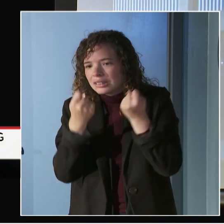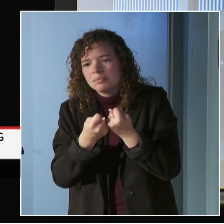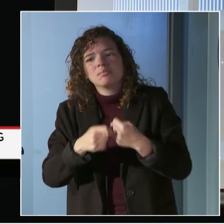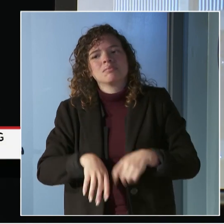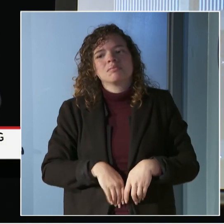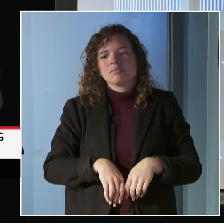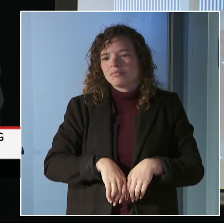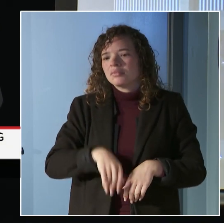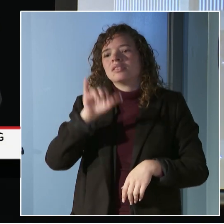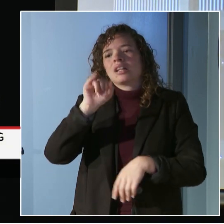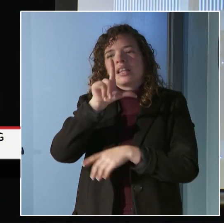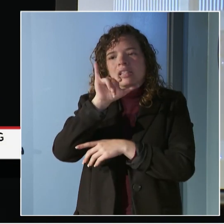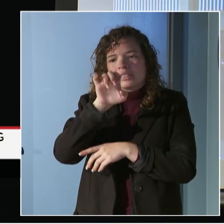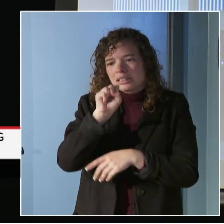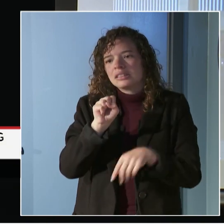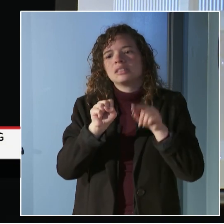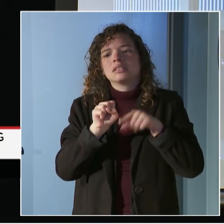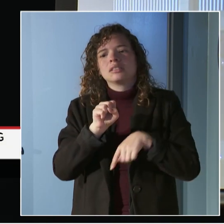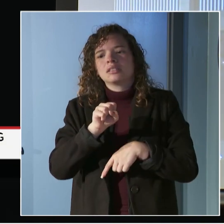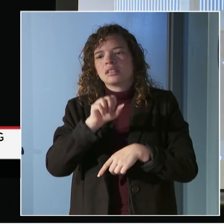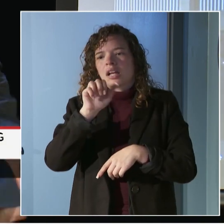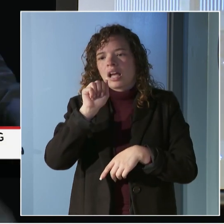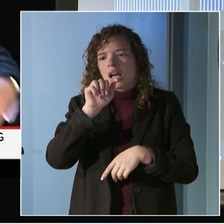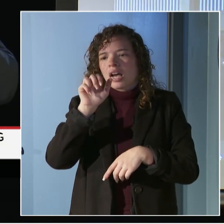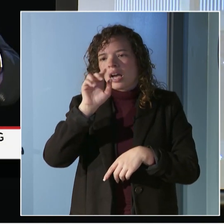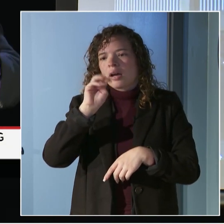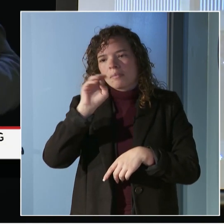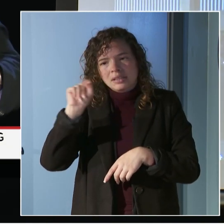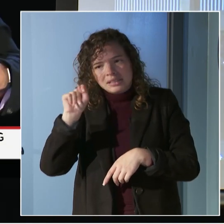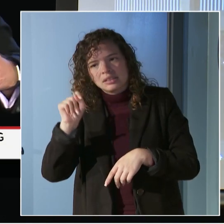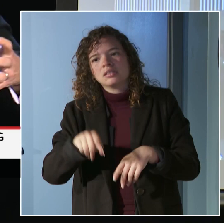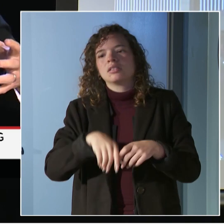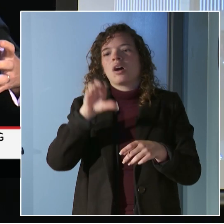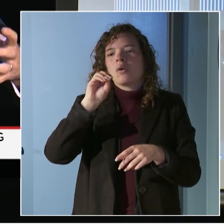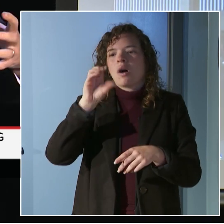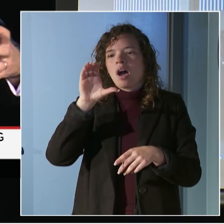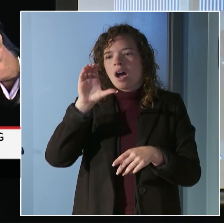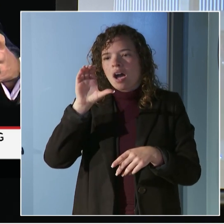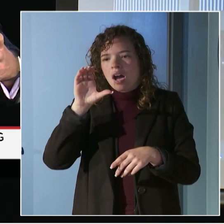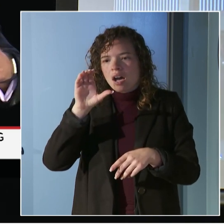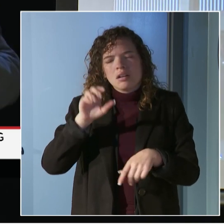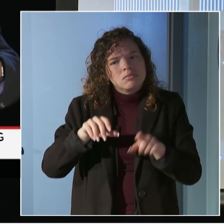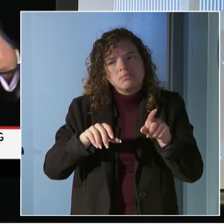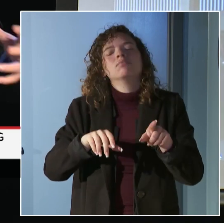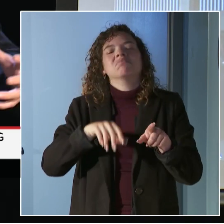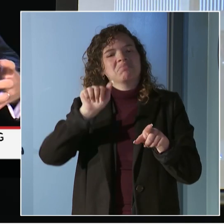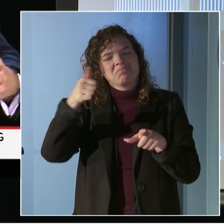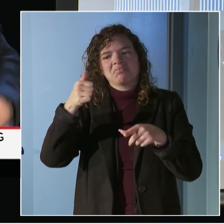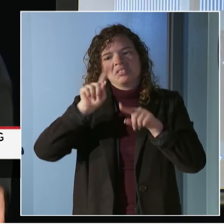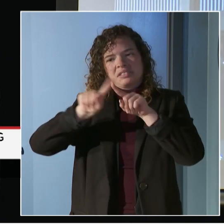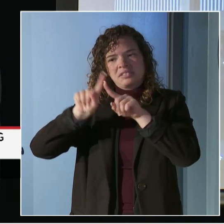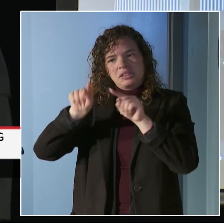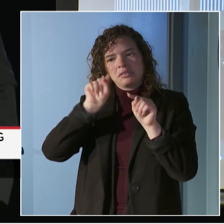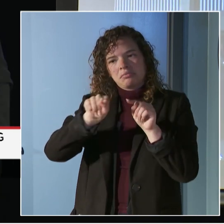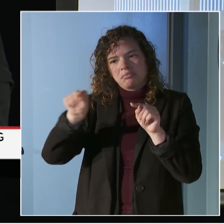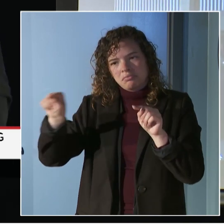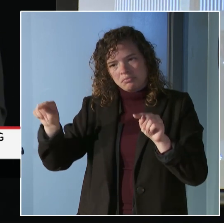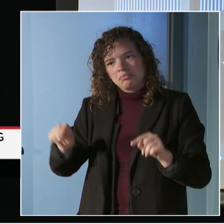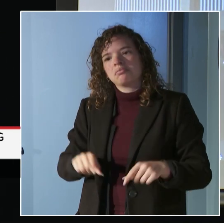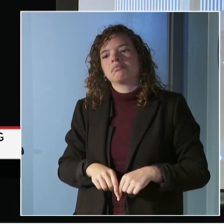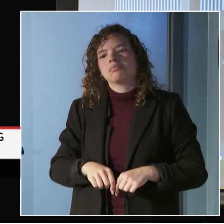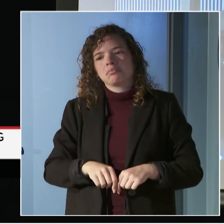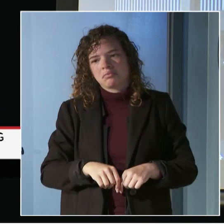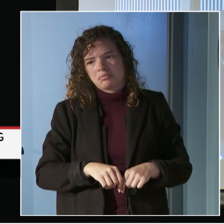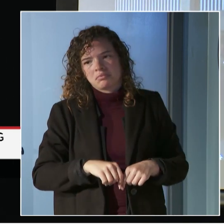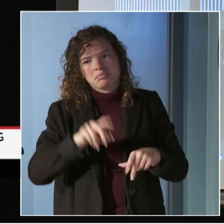here, AMT, OCI, you have been here. That was the group of people that had to go beyond and above and beyond over and over again to hit